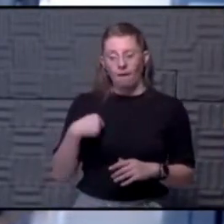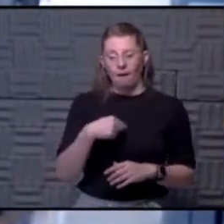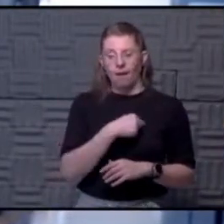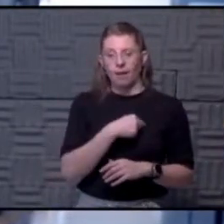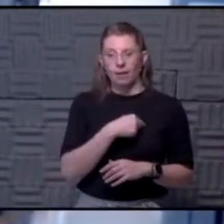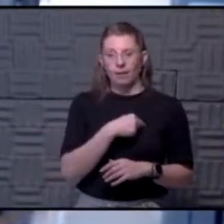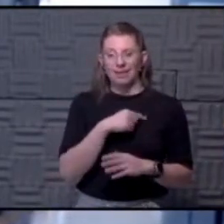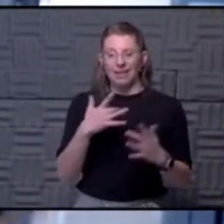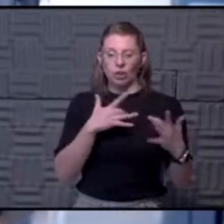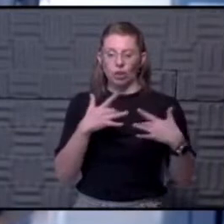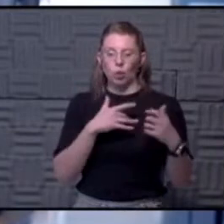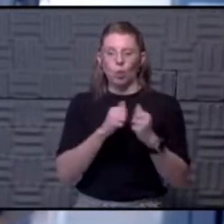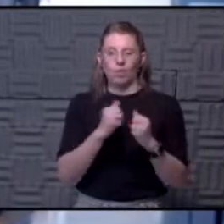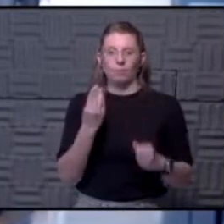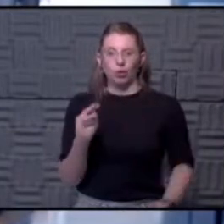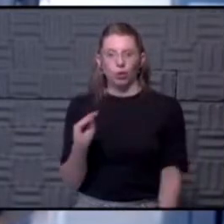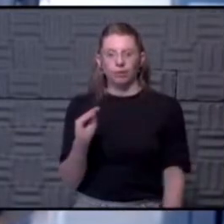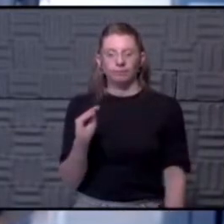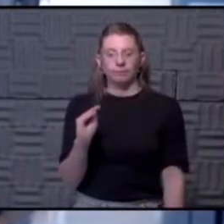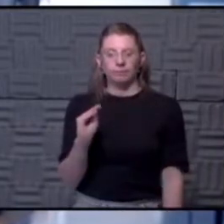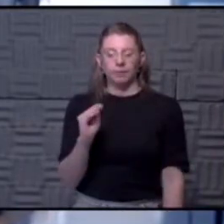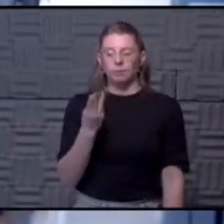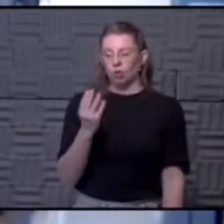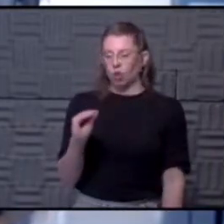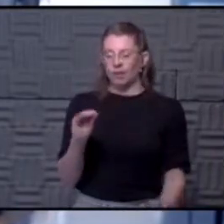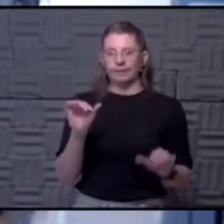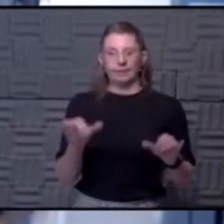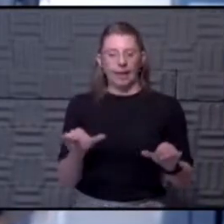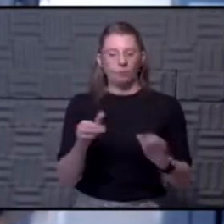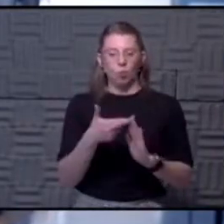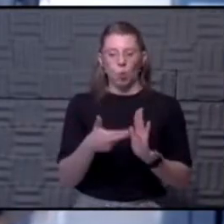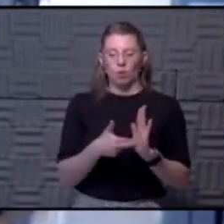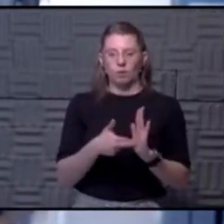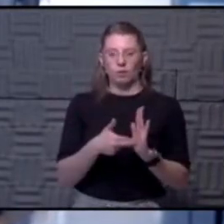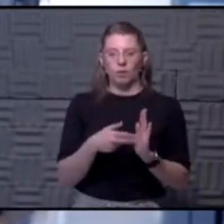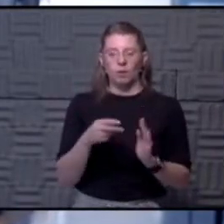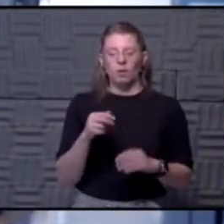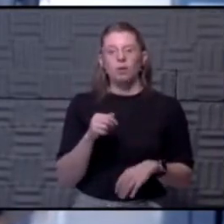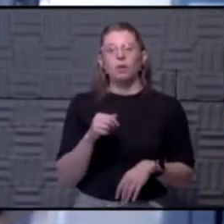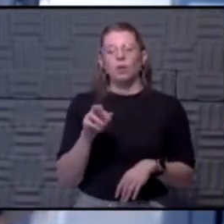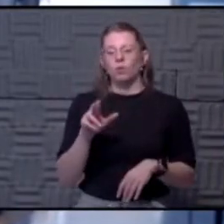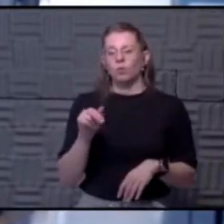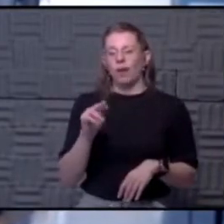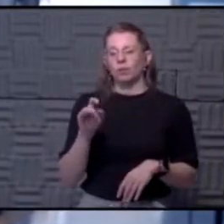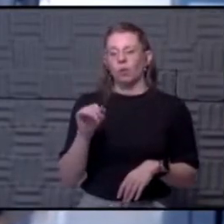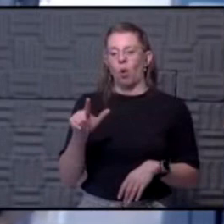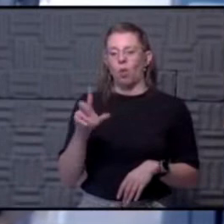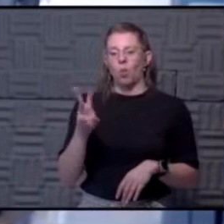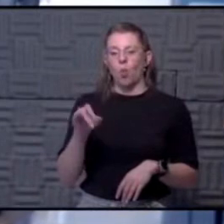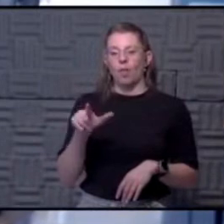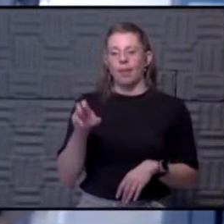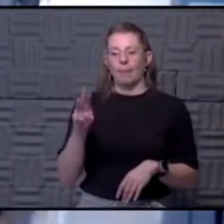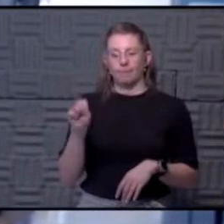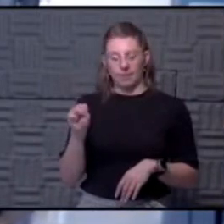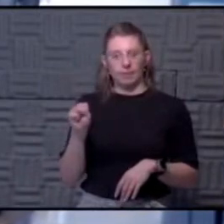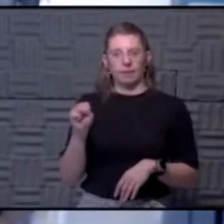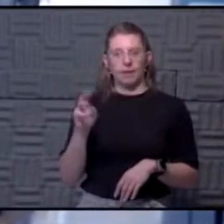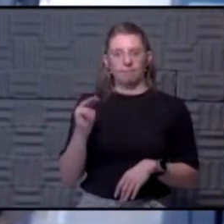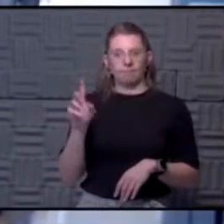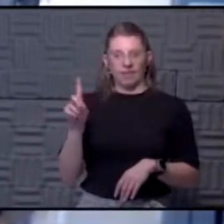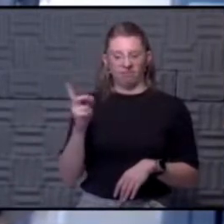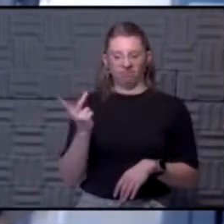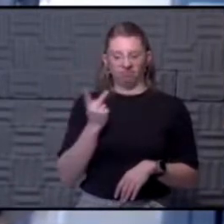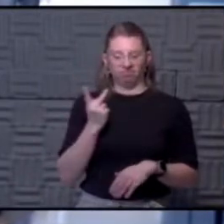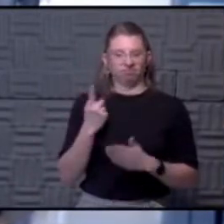with Missouri. And Missouri has the same rules. Randall Williams, MD, my counterpart there, and I have had frequent conversations